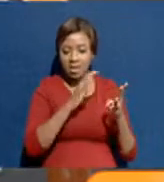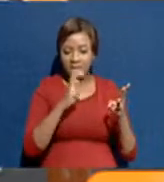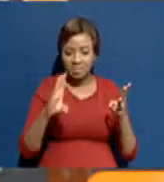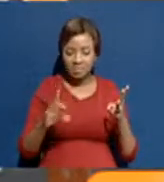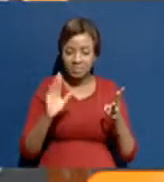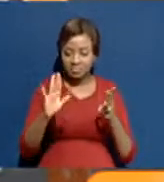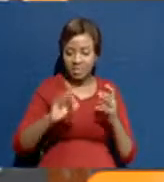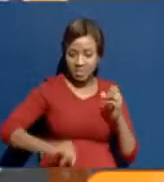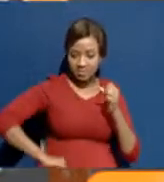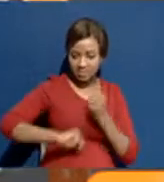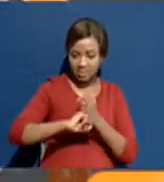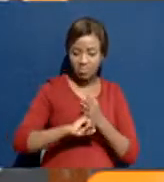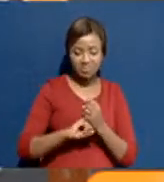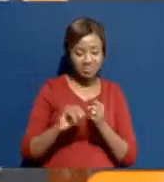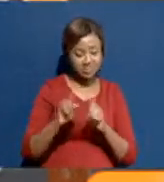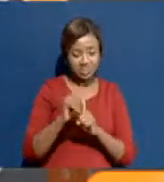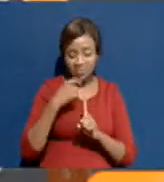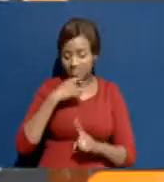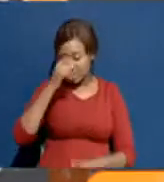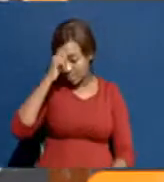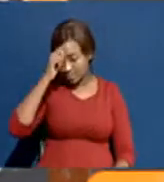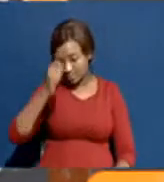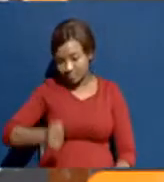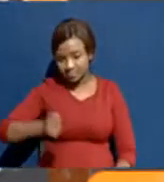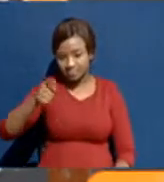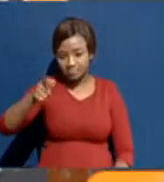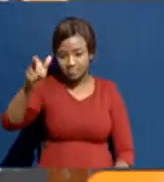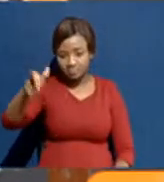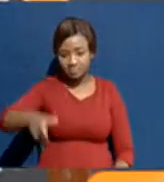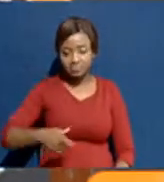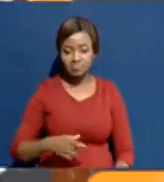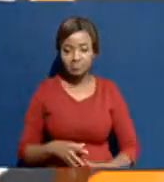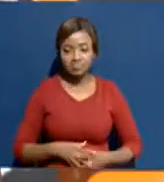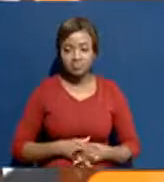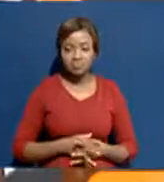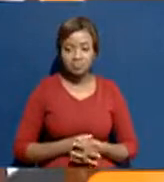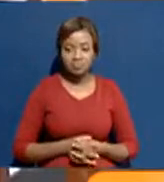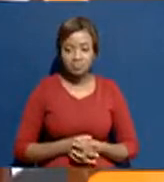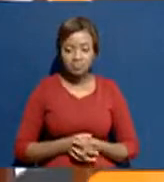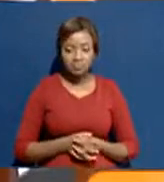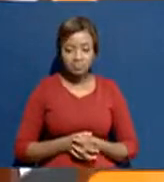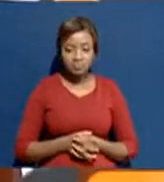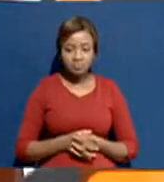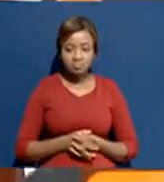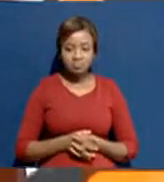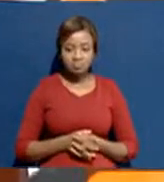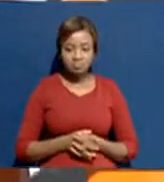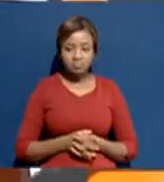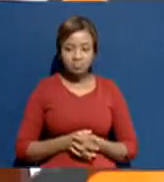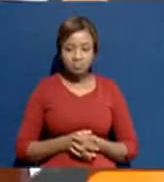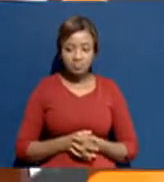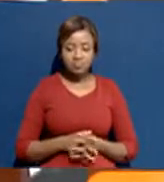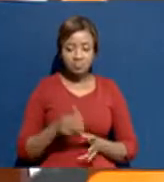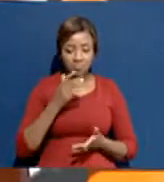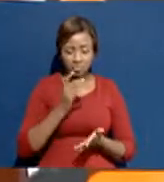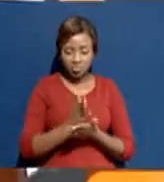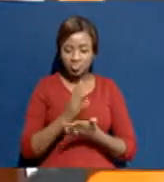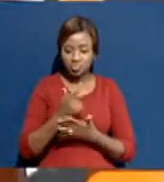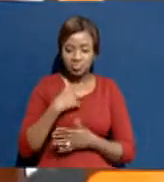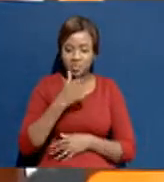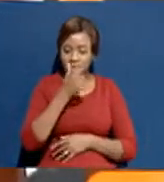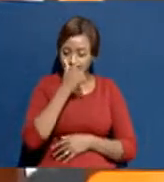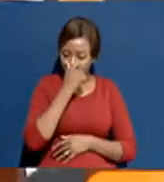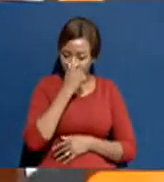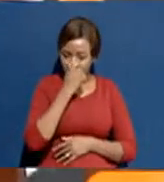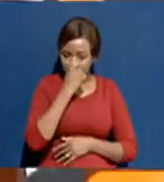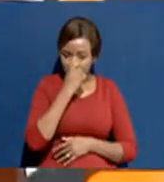if anyone I have respect and gratitude to is him. And I really would have wished him to win the election to become our